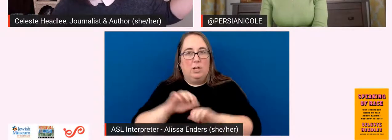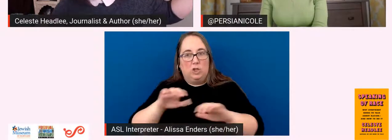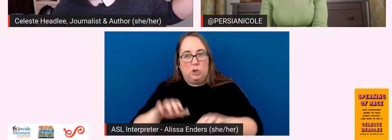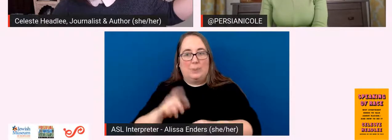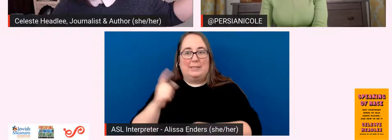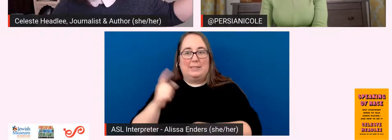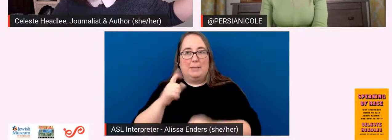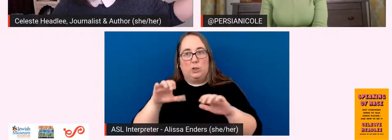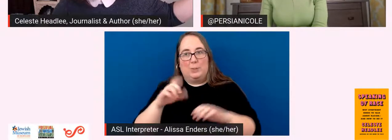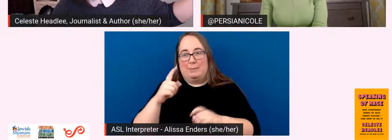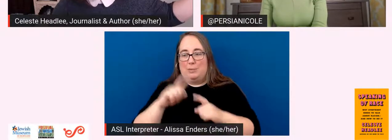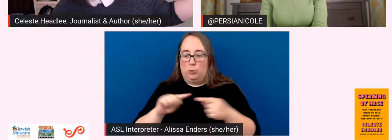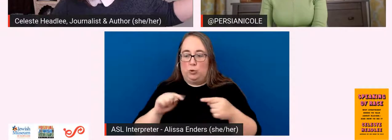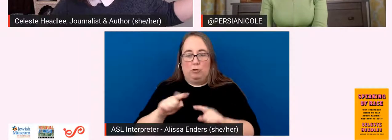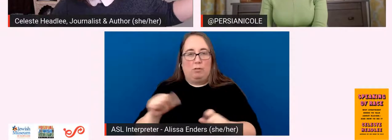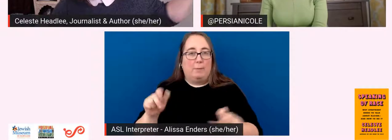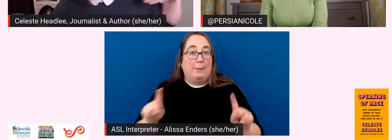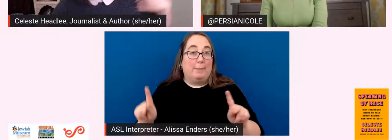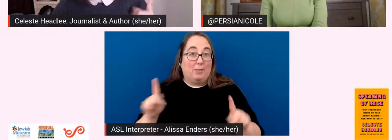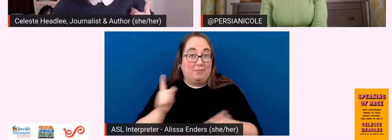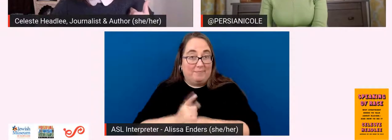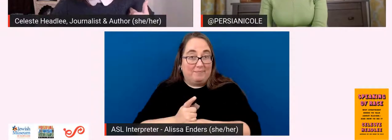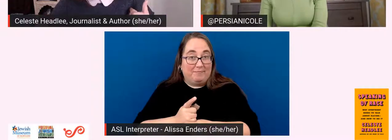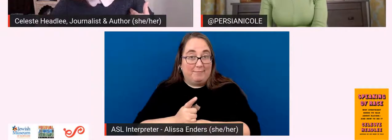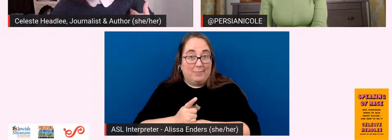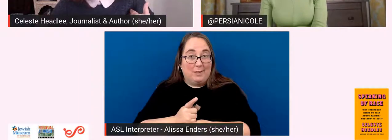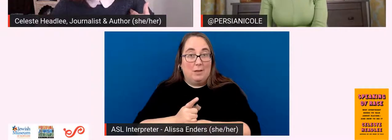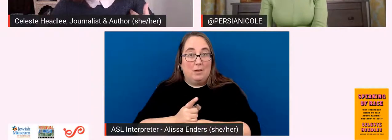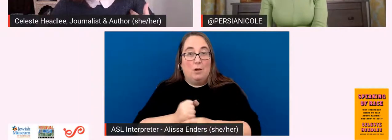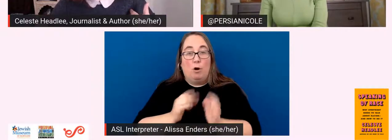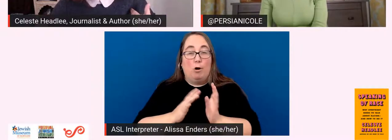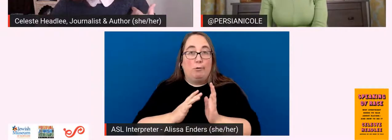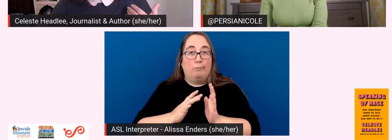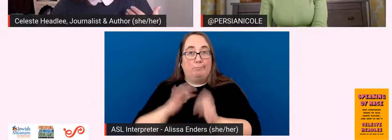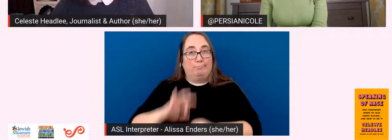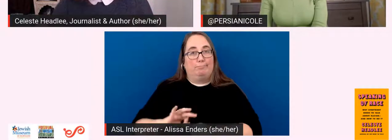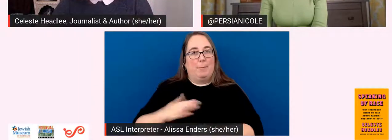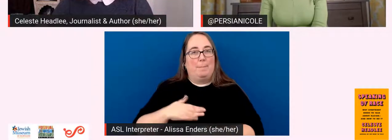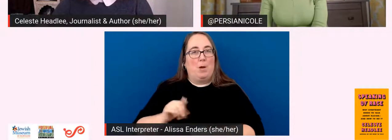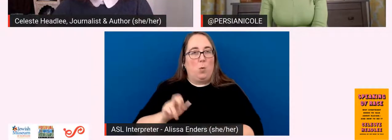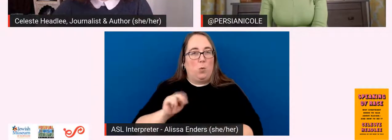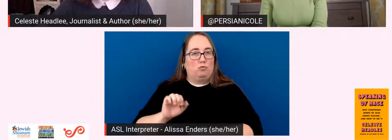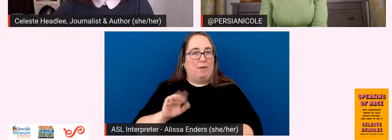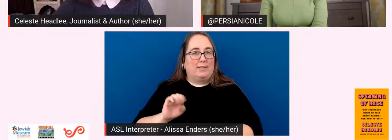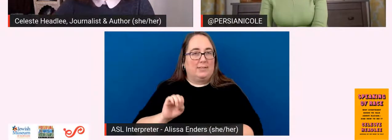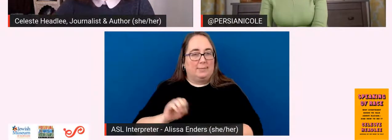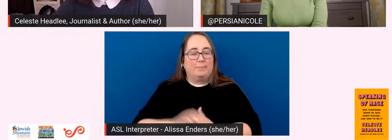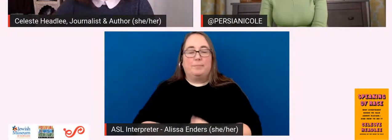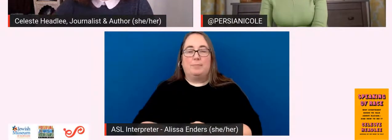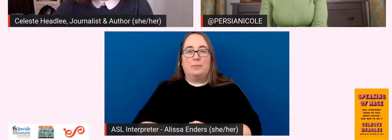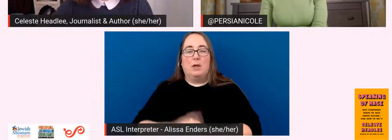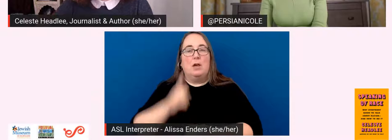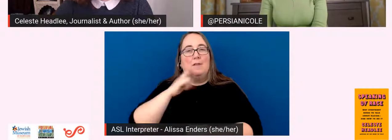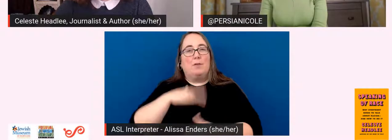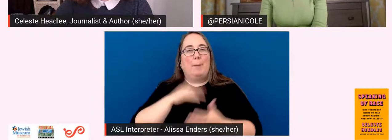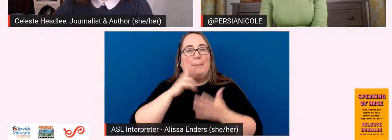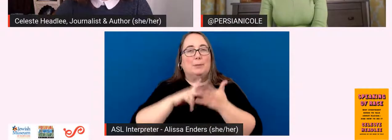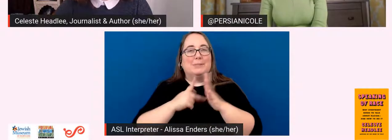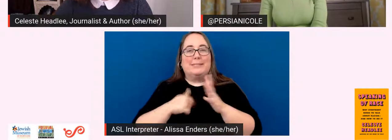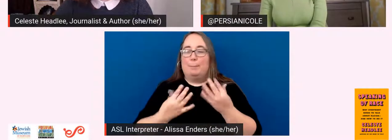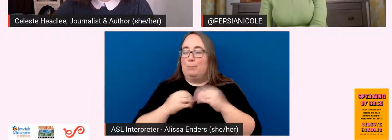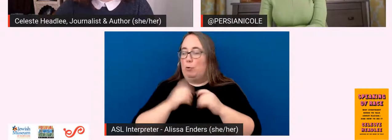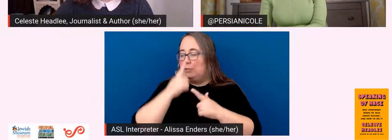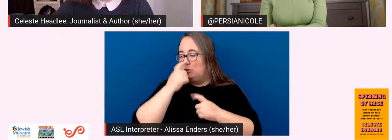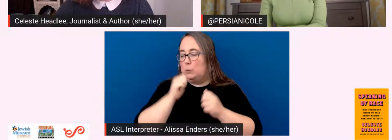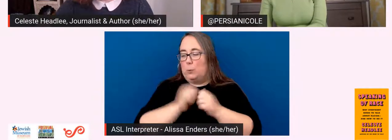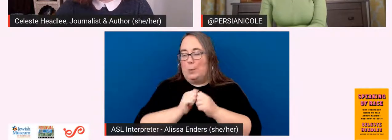doing things to sort of hurt other people, right? Or advantage their own race. For my purposes, I'm more interested in